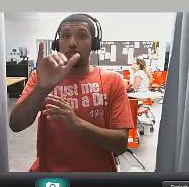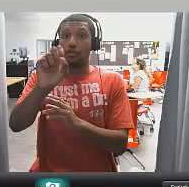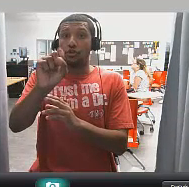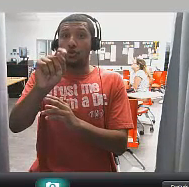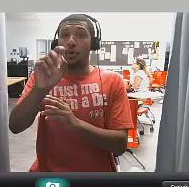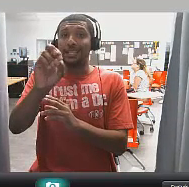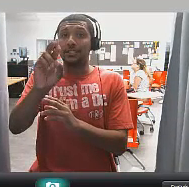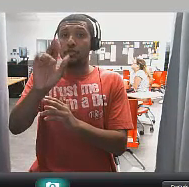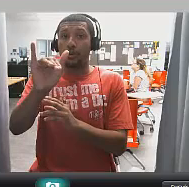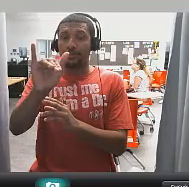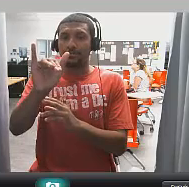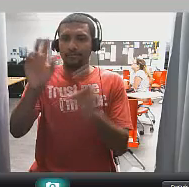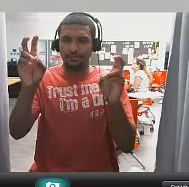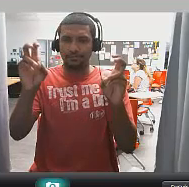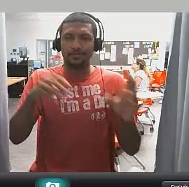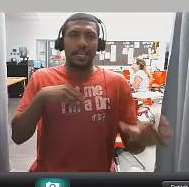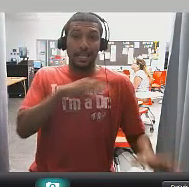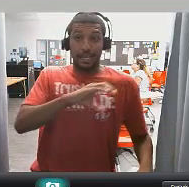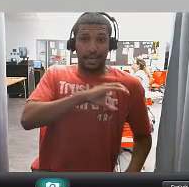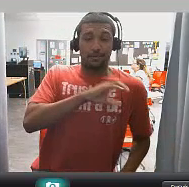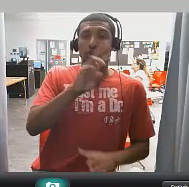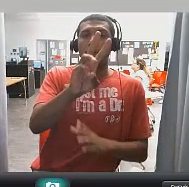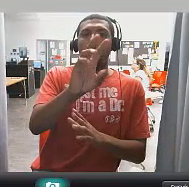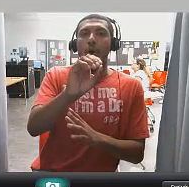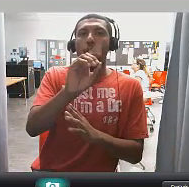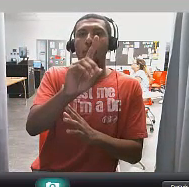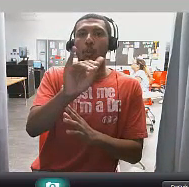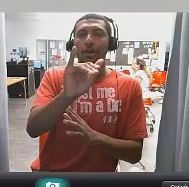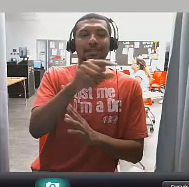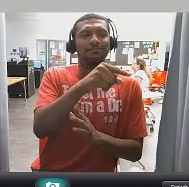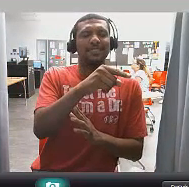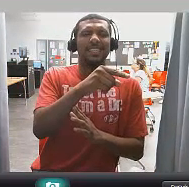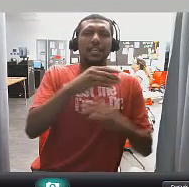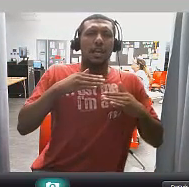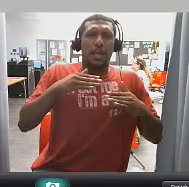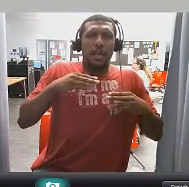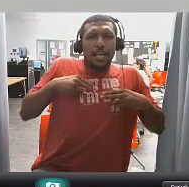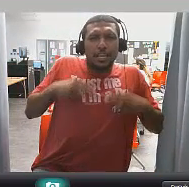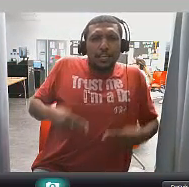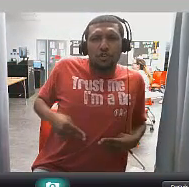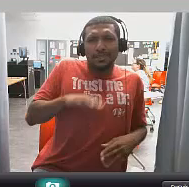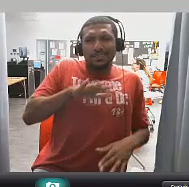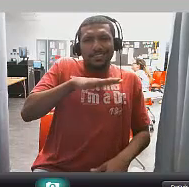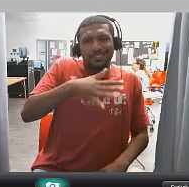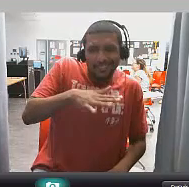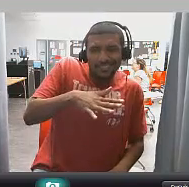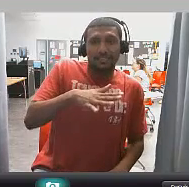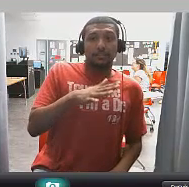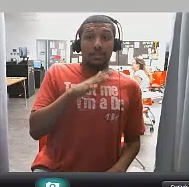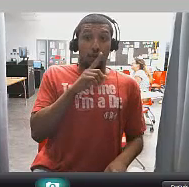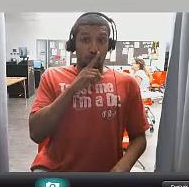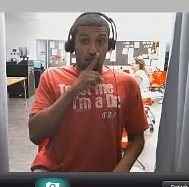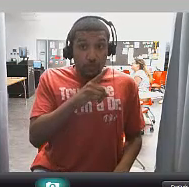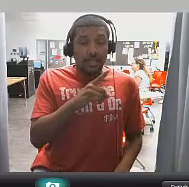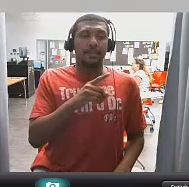right, the character Woody, you know, he's human-esque, but he's not too human, and we accept him as a character. He's funny, he's great. He's